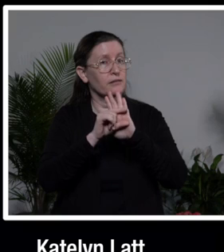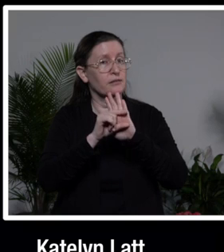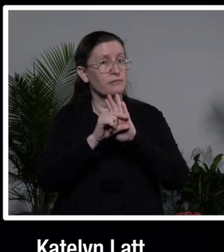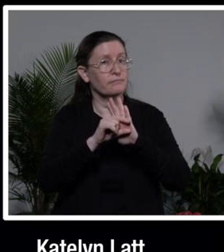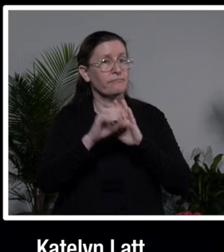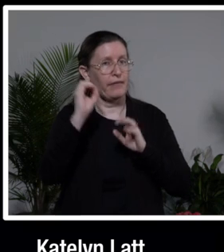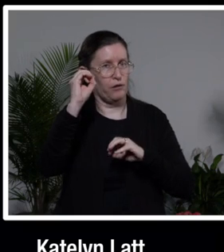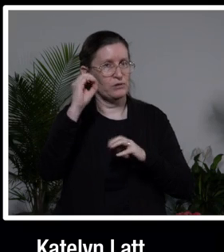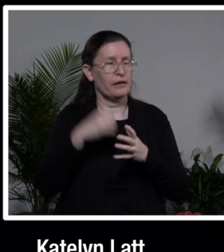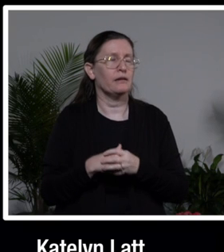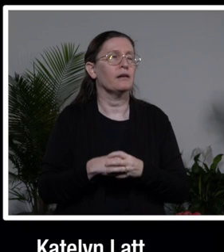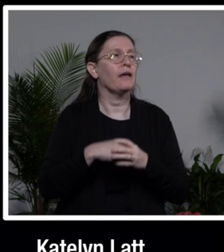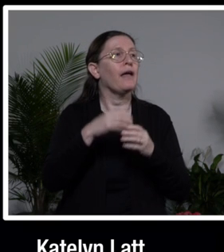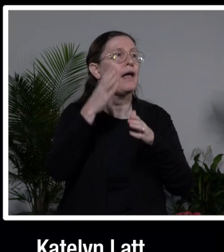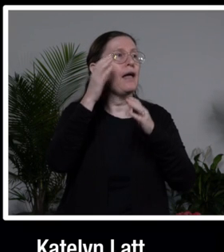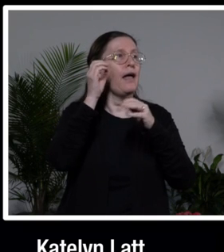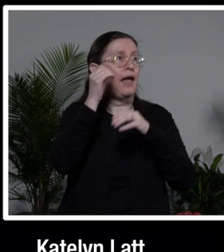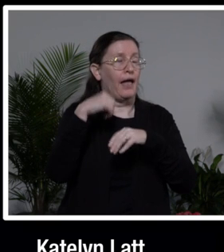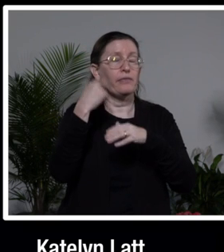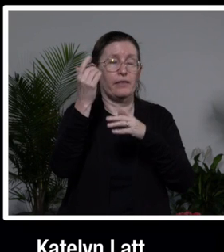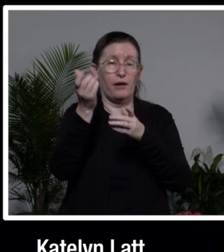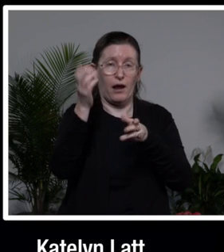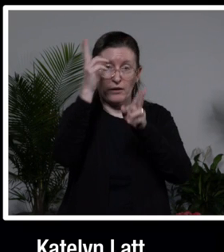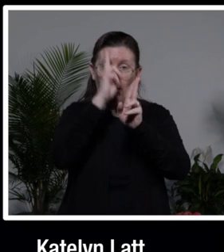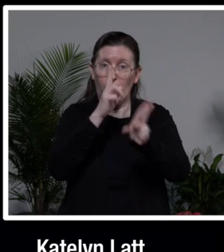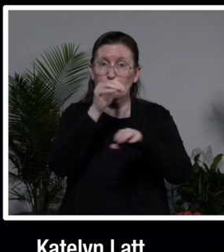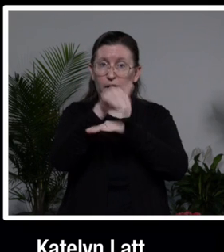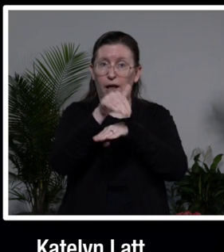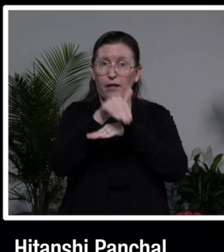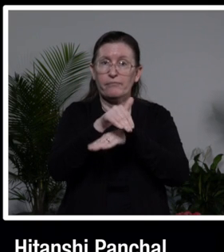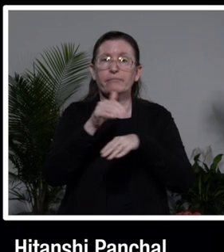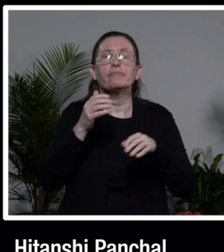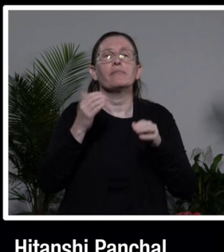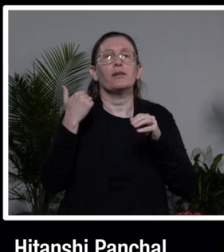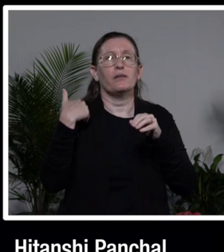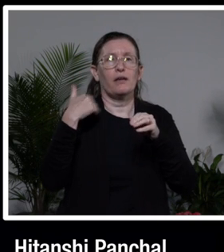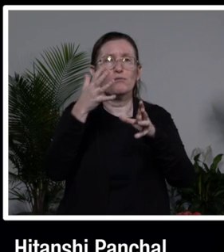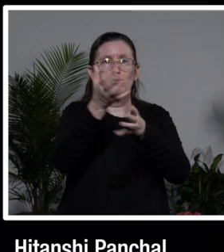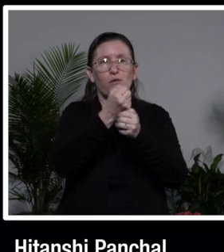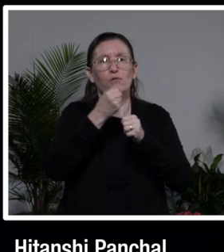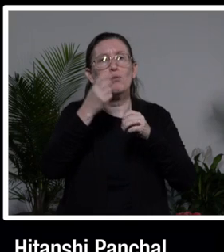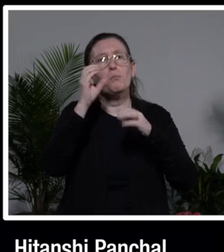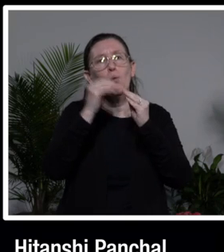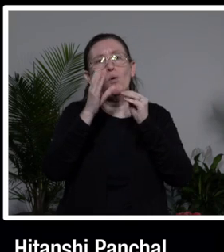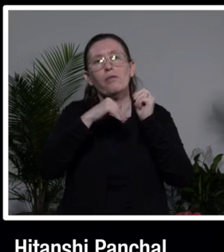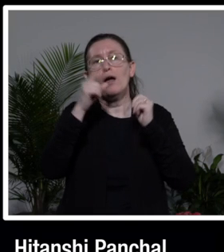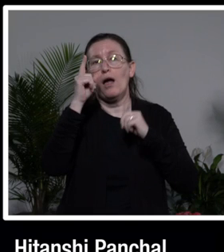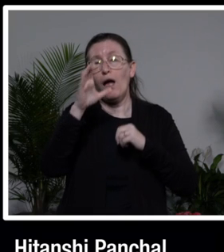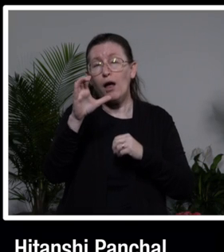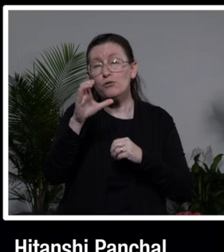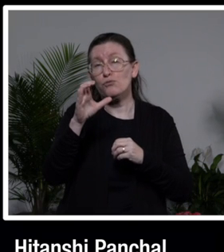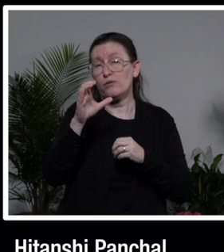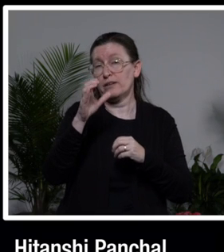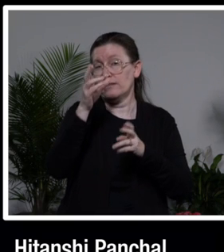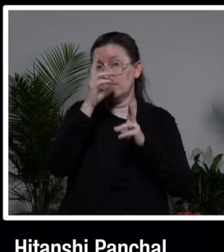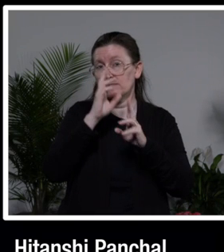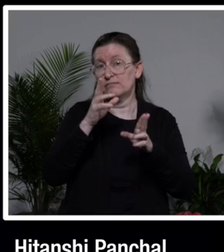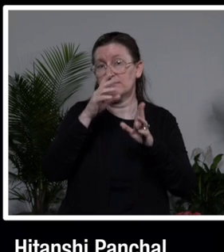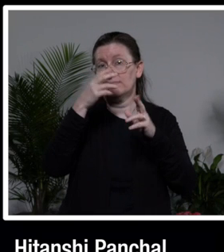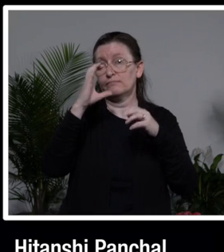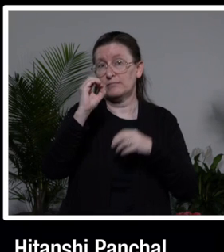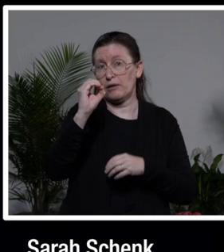Evening, the Parkway North Citizenship Awards were presented to seniors who have earned more than 100 outstanding citizenship marks over